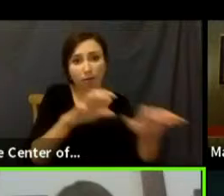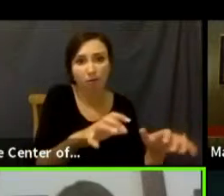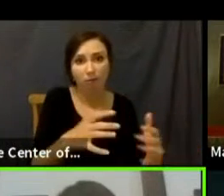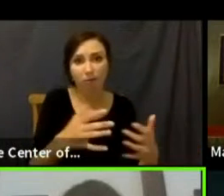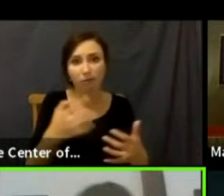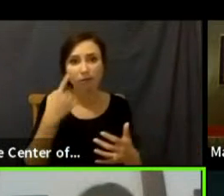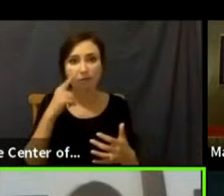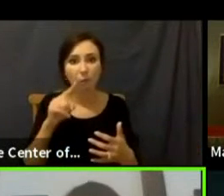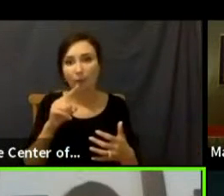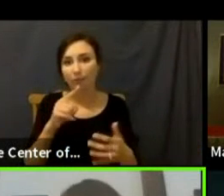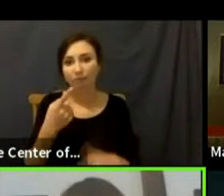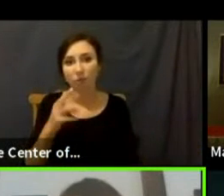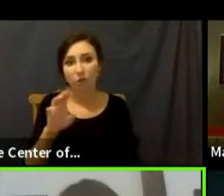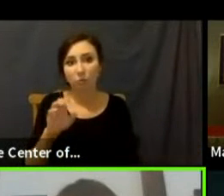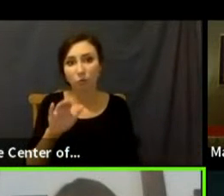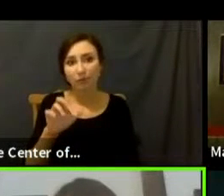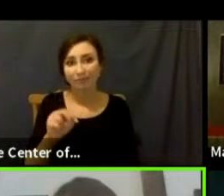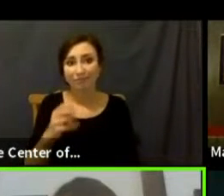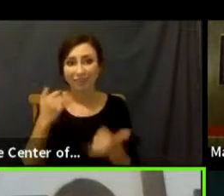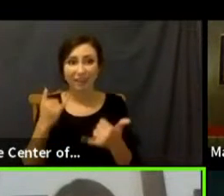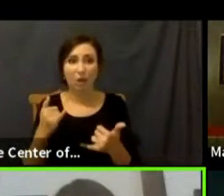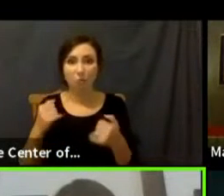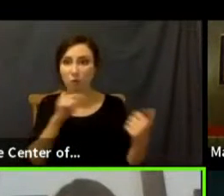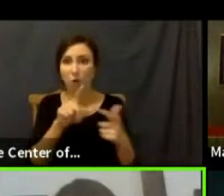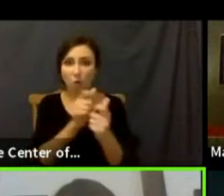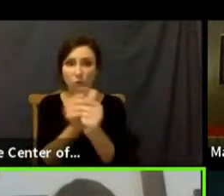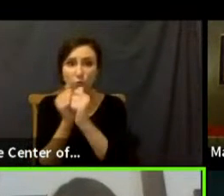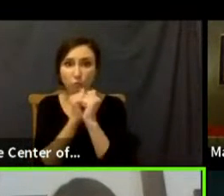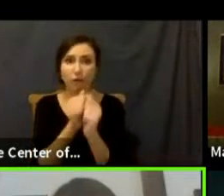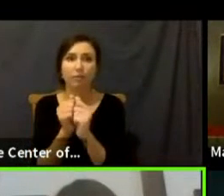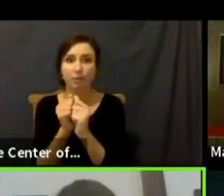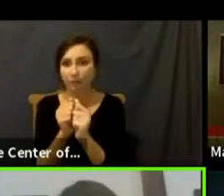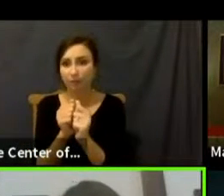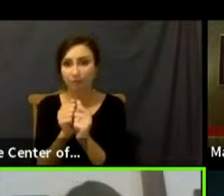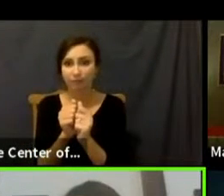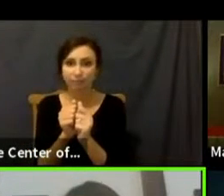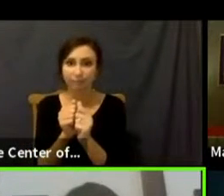Because right now, at least we're kind of all shouldering the backlash.